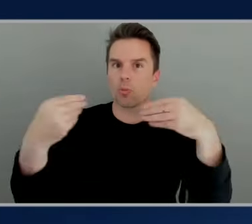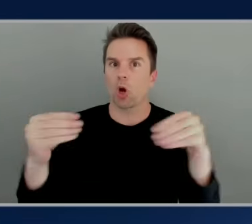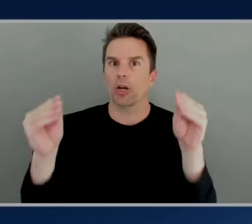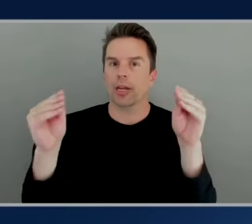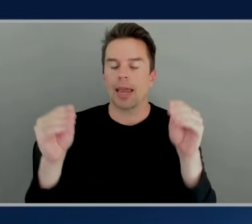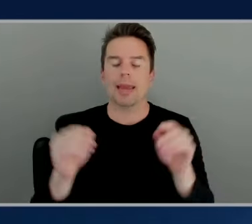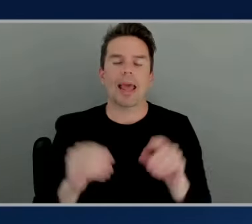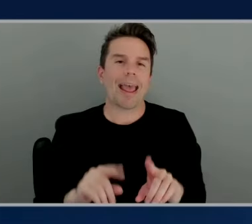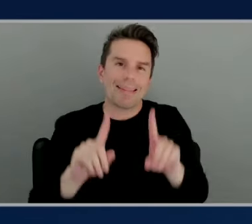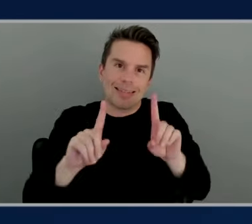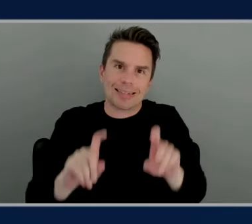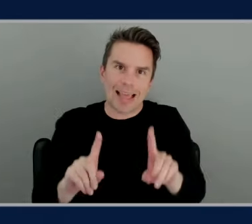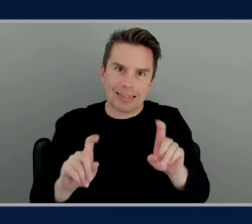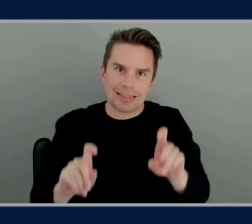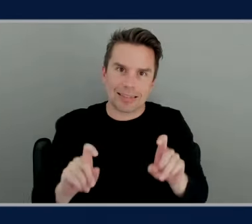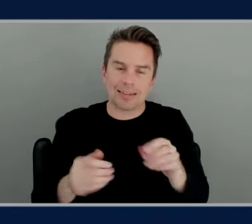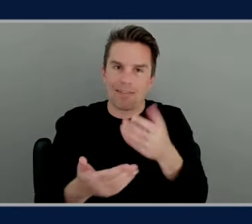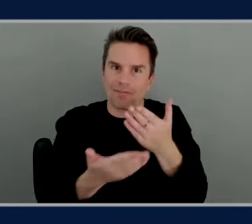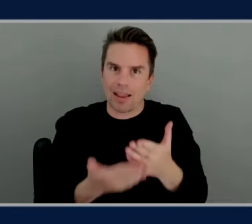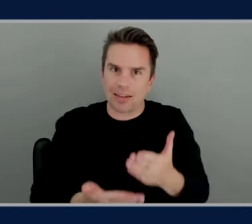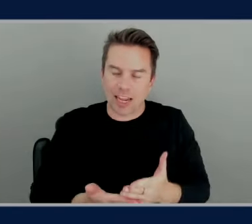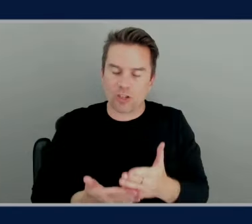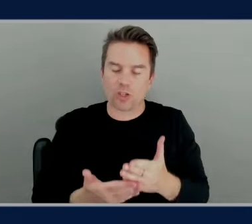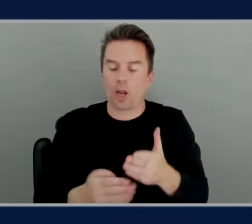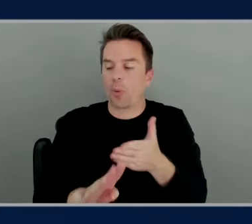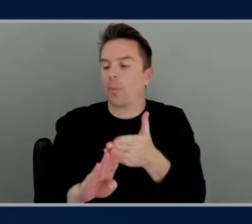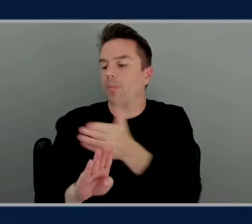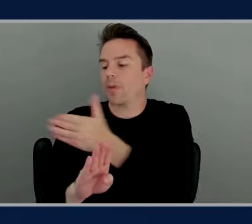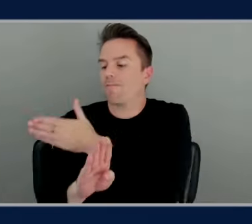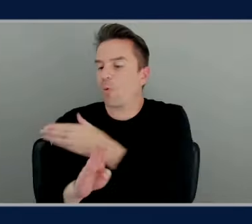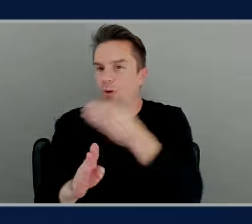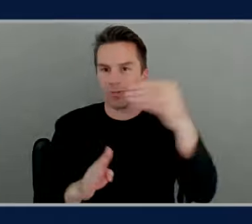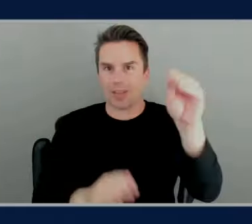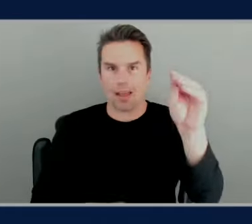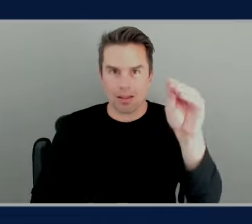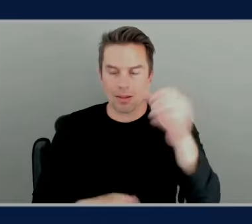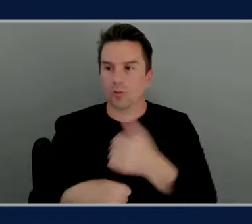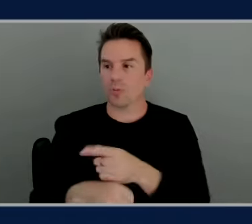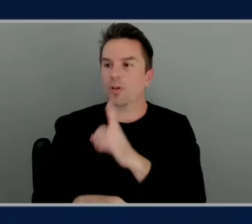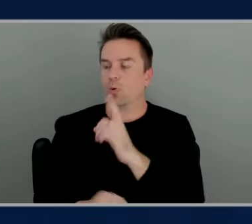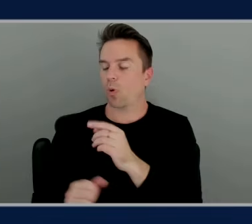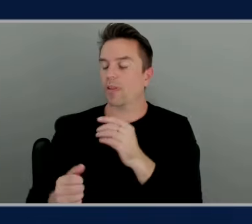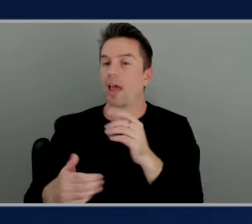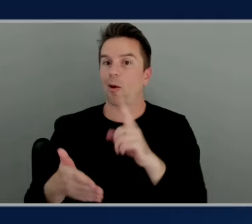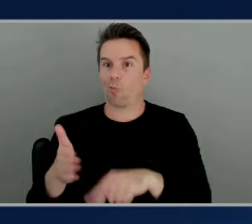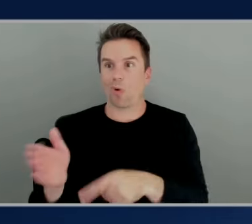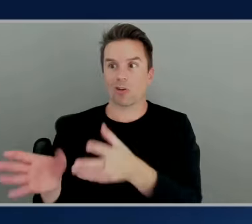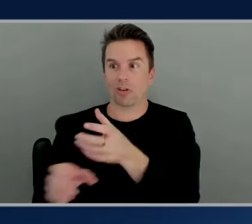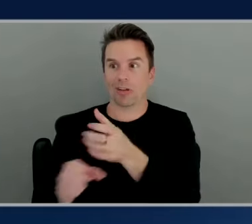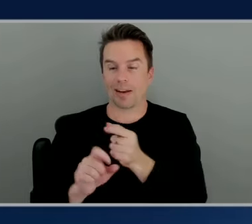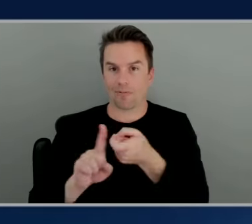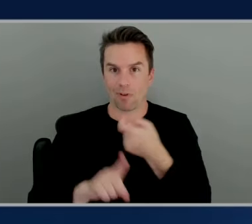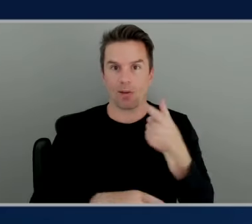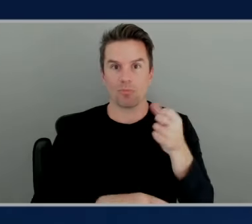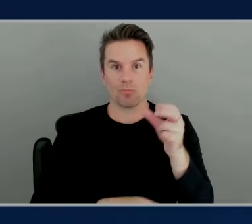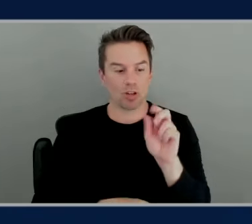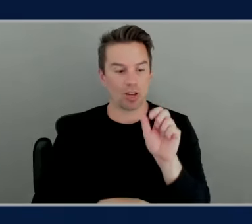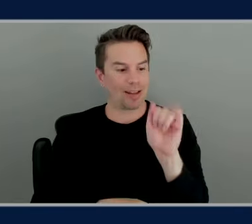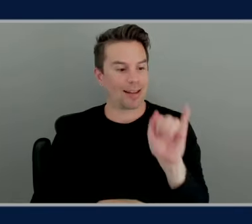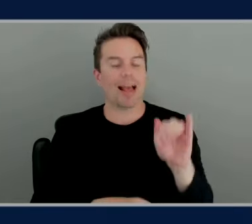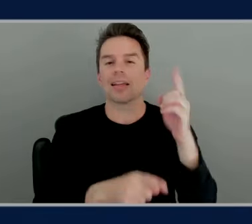to verify that the output that you're getting from Gen AI is something accurate that we can believe and that our customers can trust. Yeah, we all have that